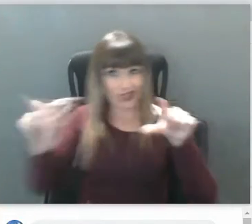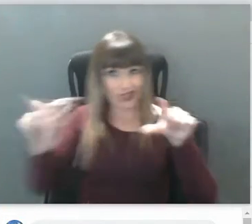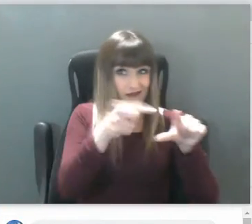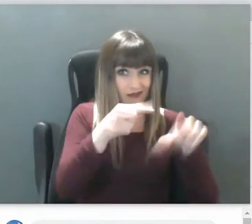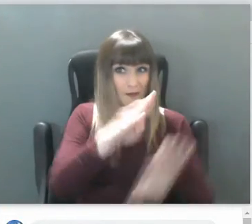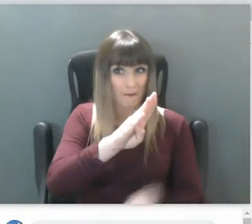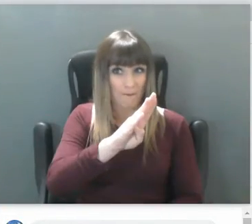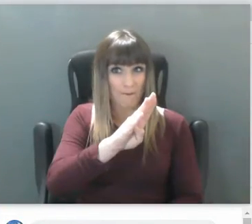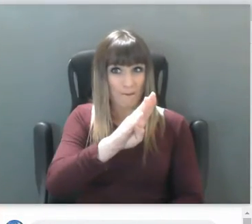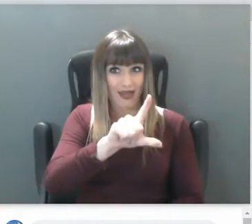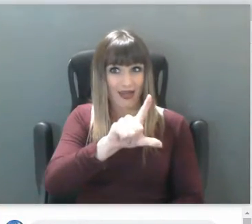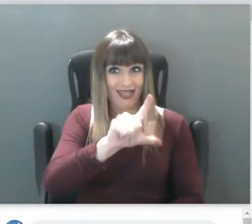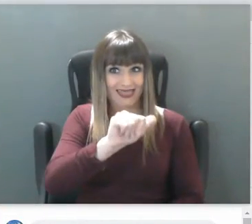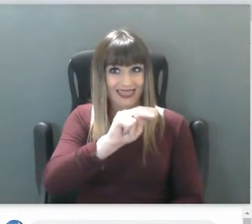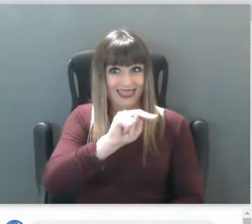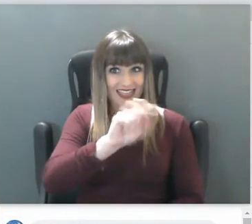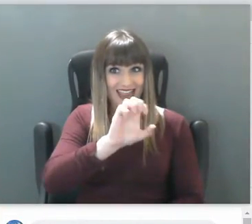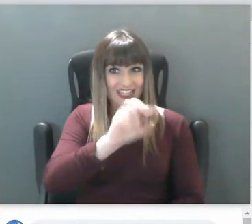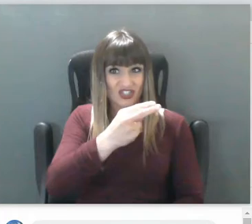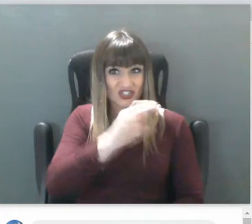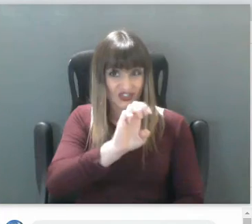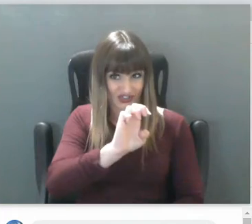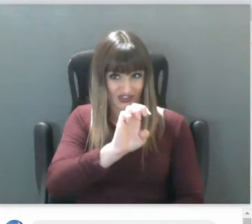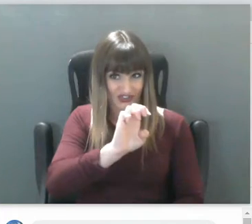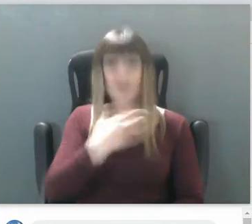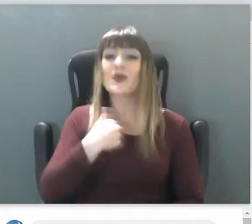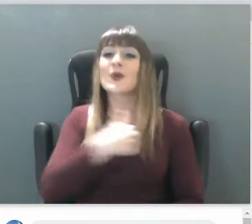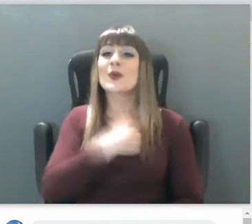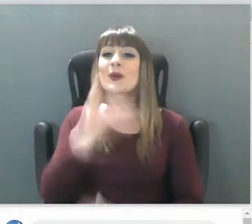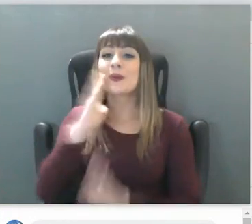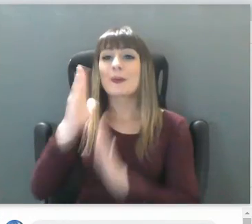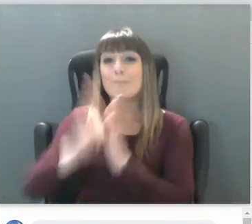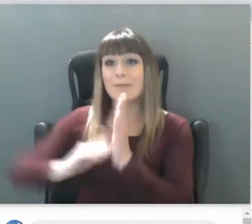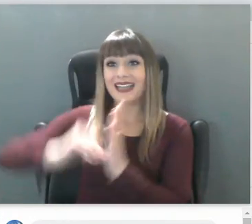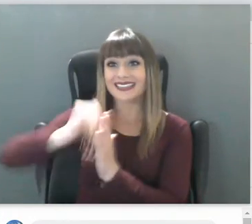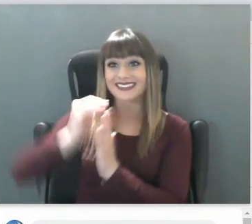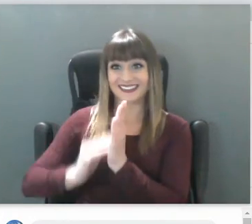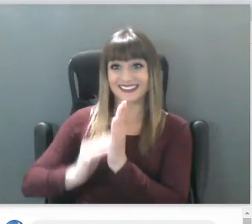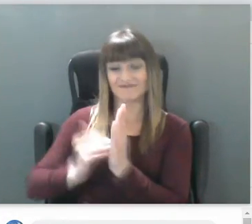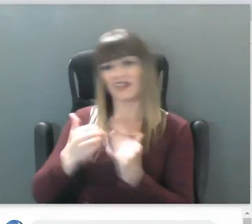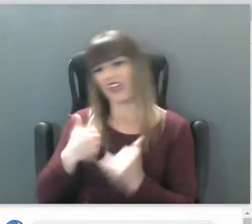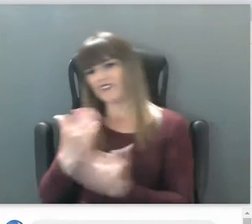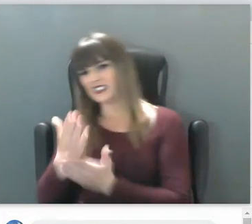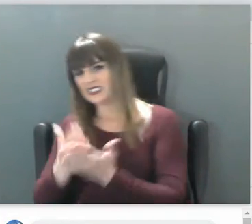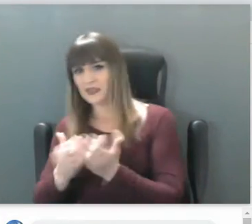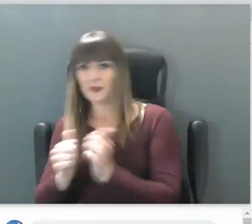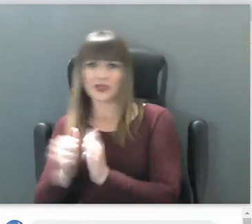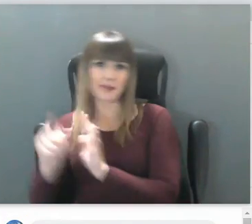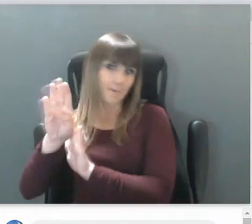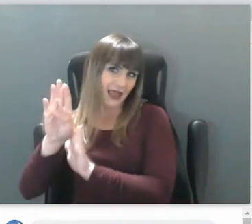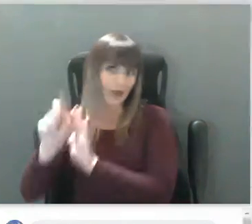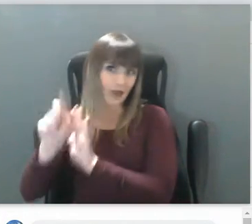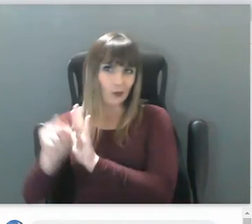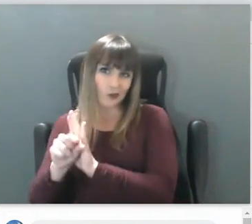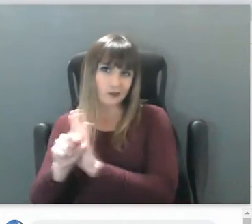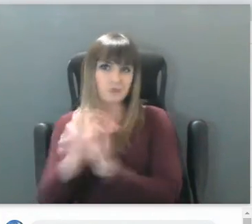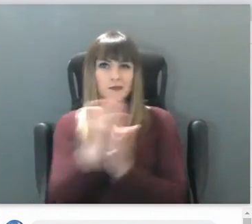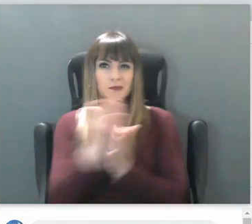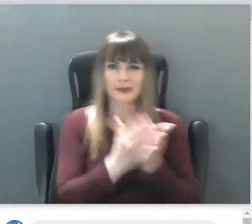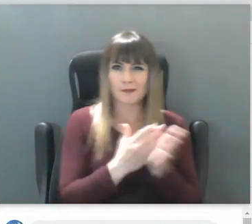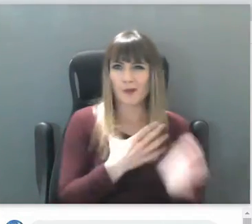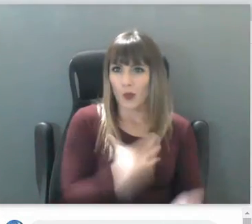painting. I have a variety of canvases, some that have a painted background, some that don't. And I thought since it's such a